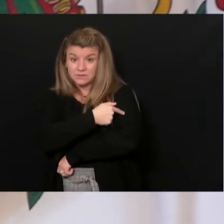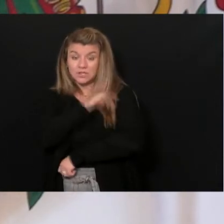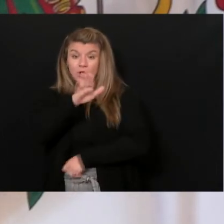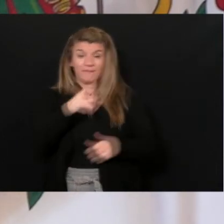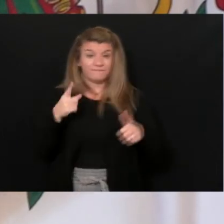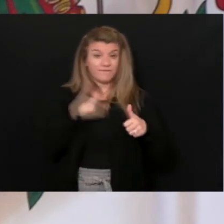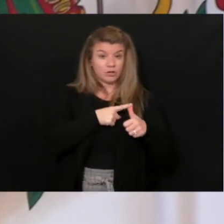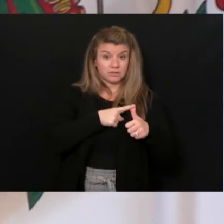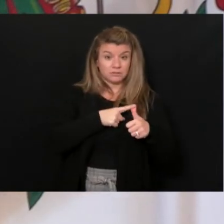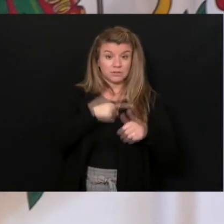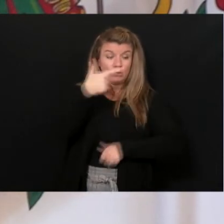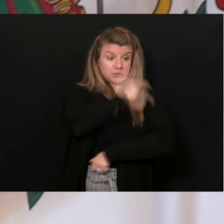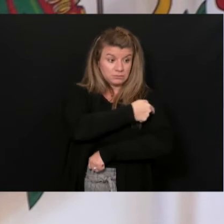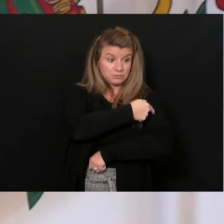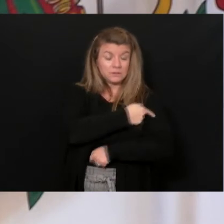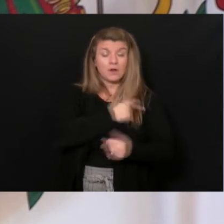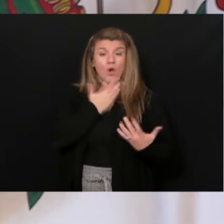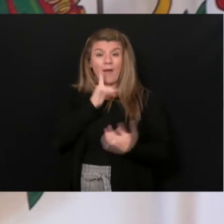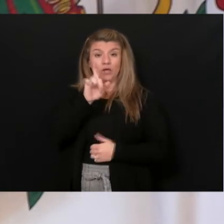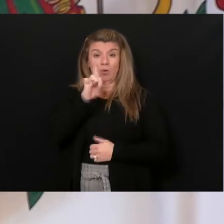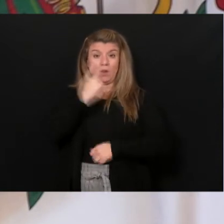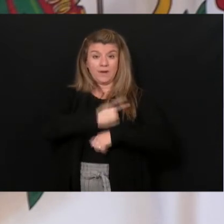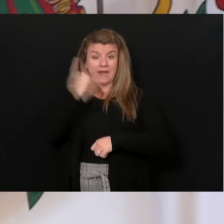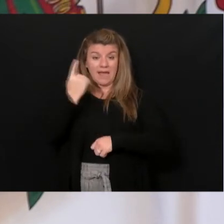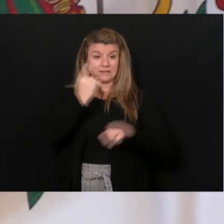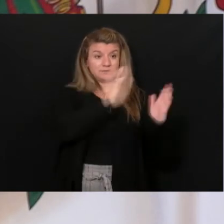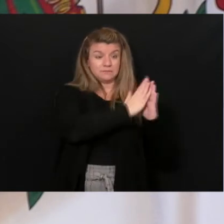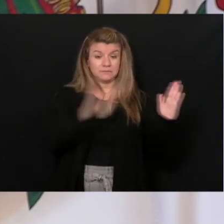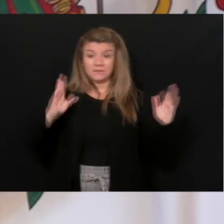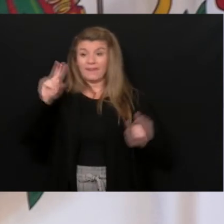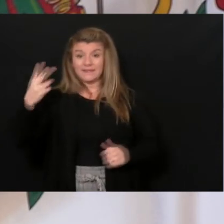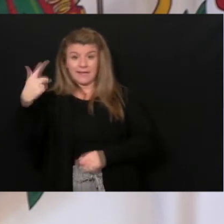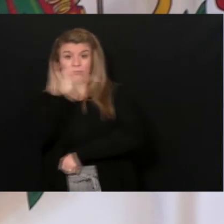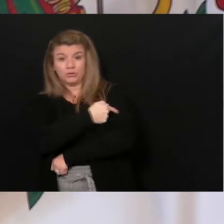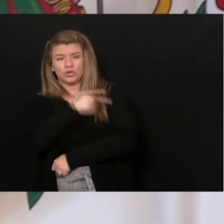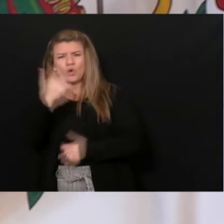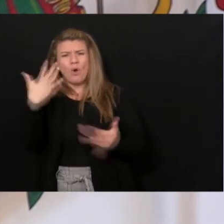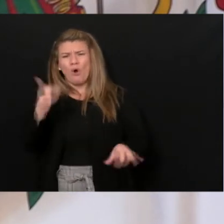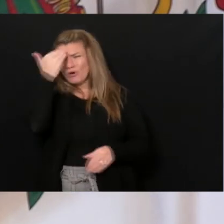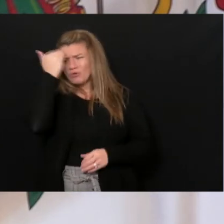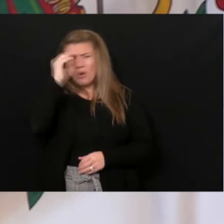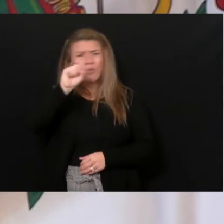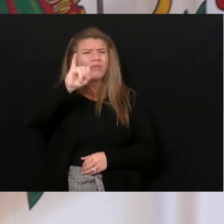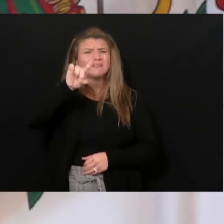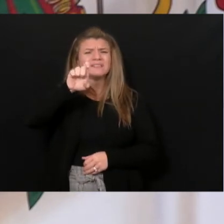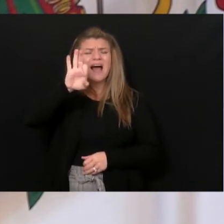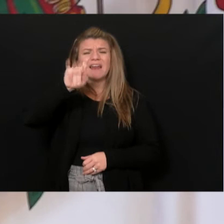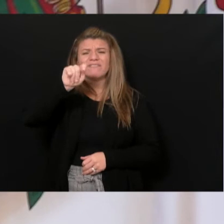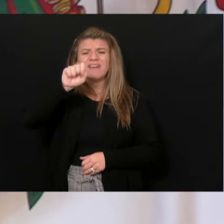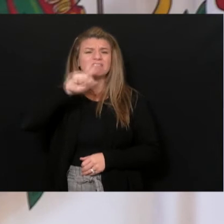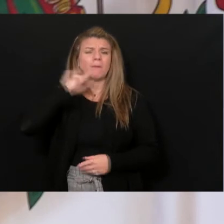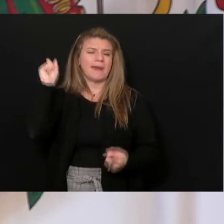21 days apart. You know, the side effects are very, very minimal. You know,